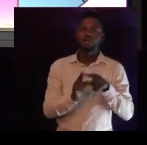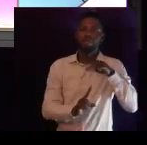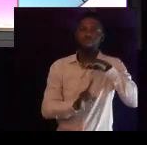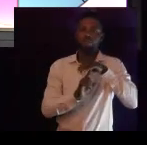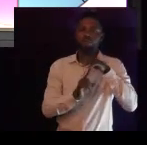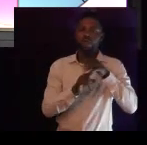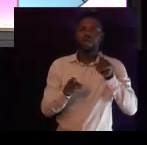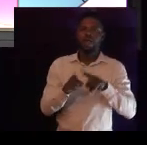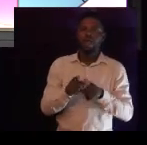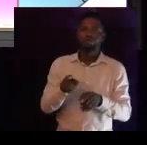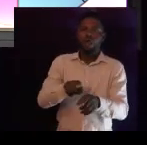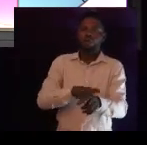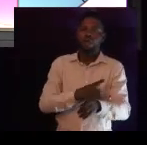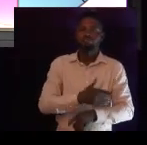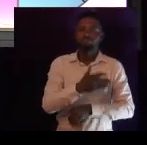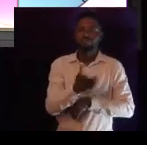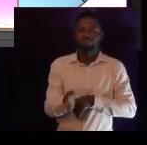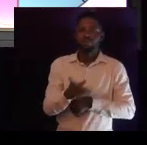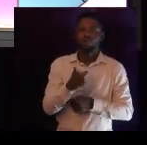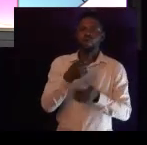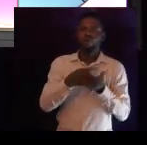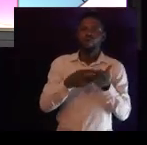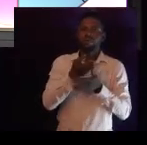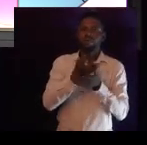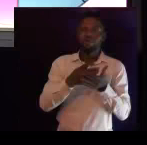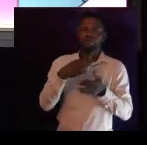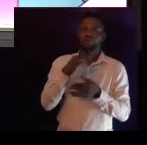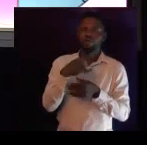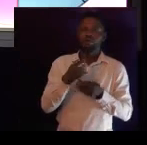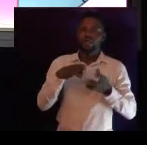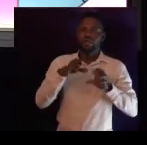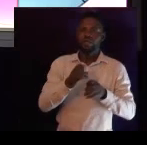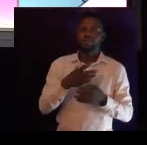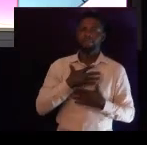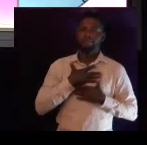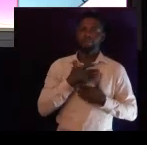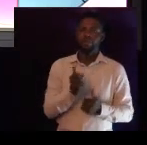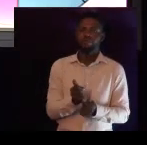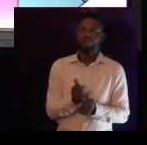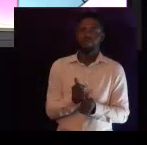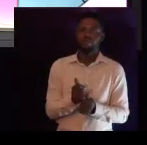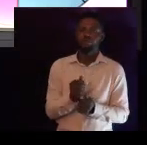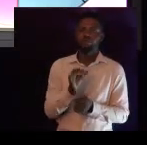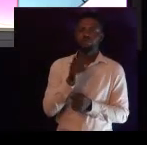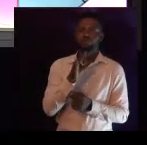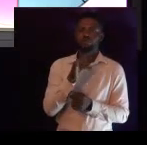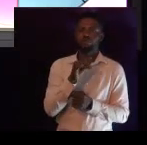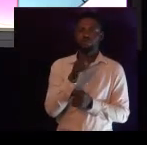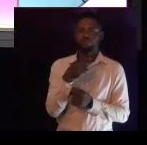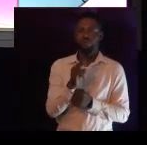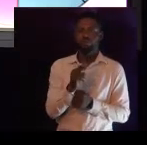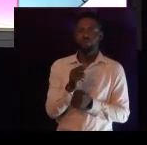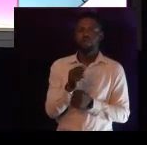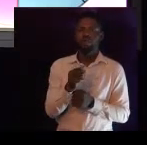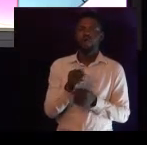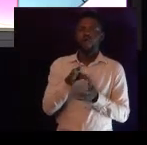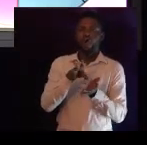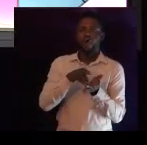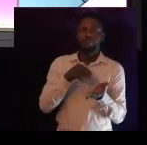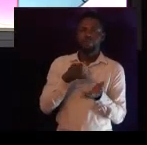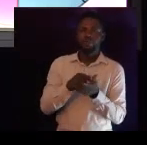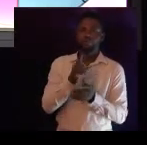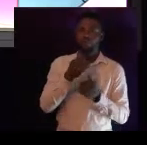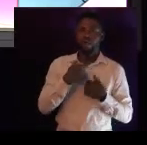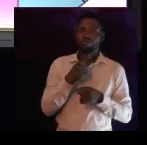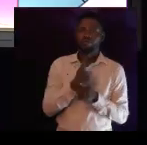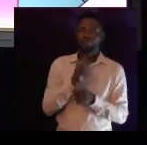tennis? What fraction of the class prefers squash? Copy this. You have 1